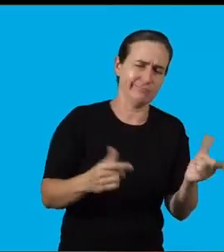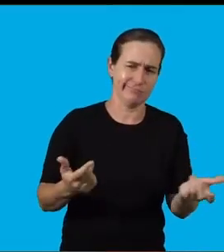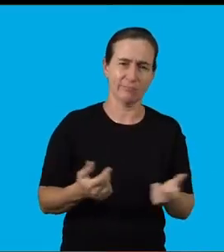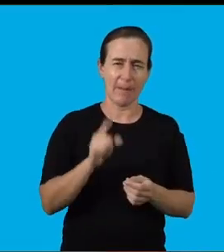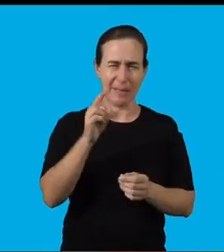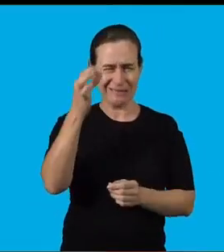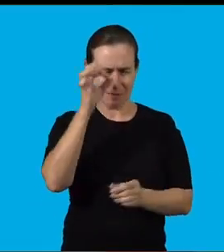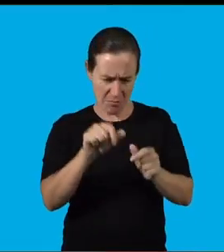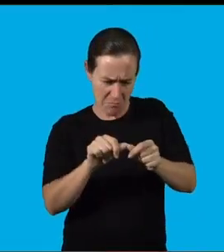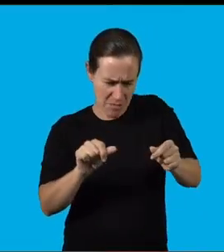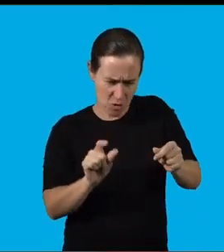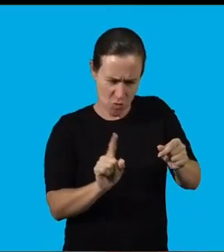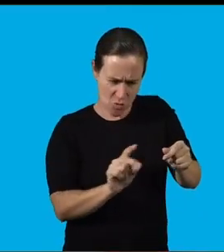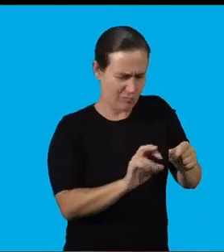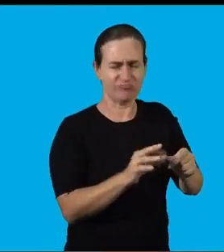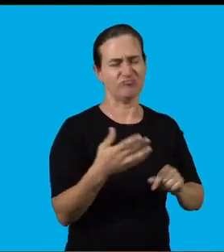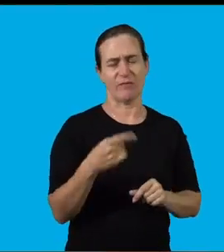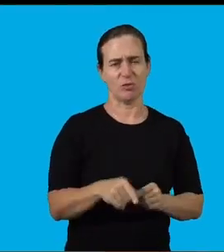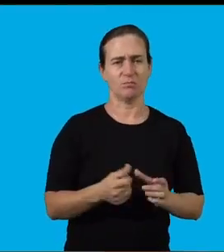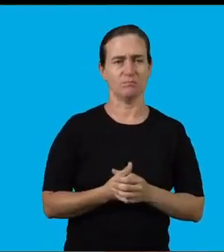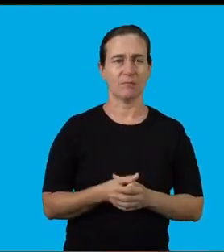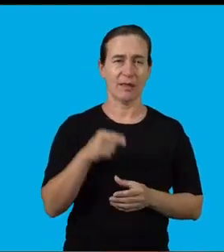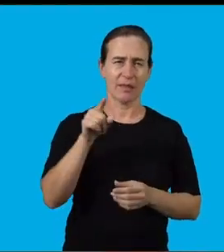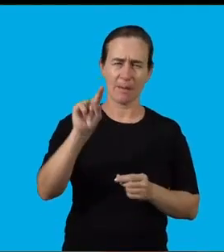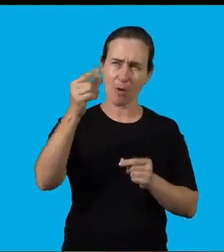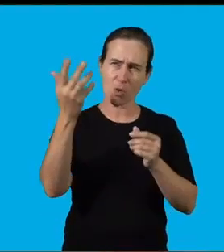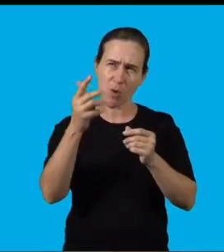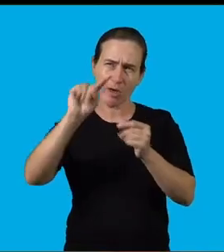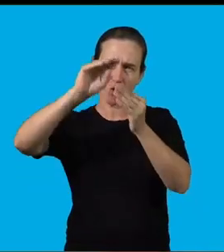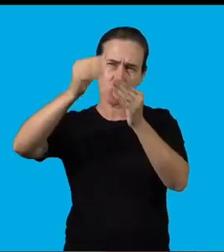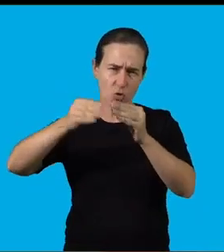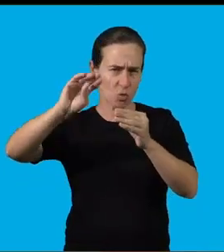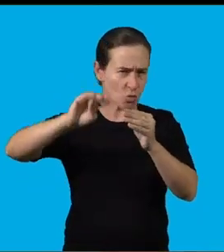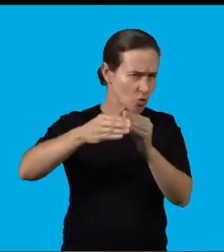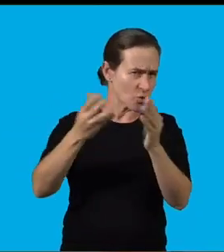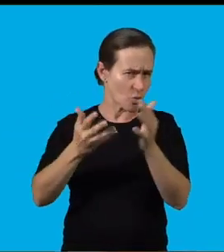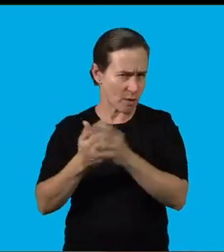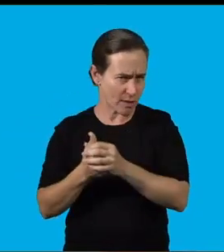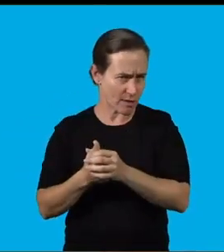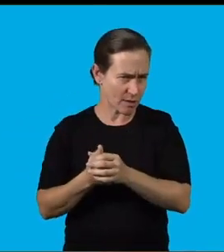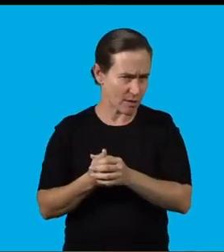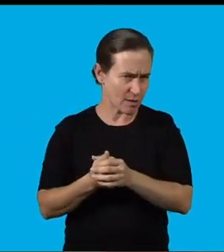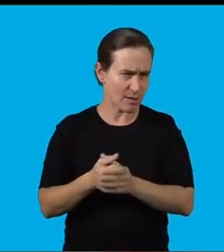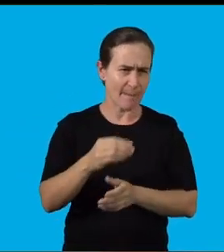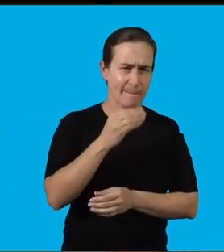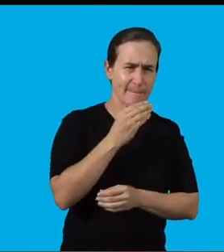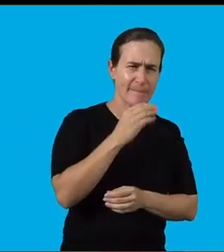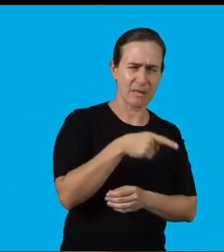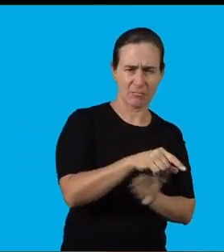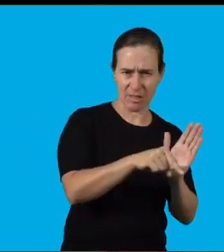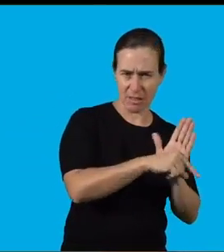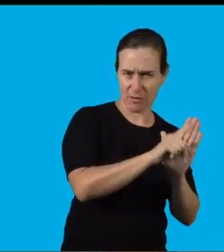It does not have to be drawn to scale. We've plot our turning points. X is minus 1, y is 36. So when x is minus